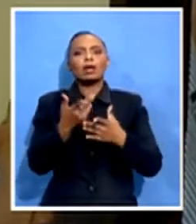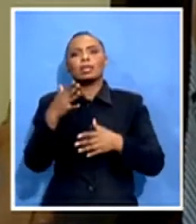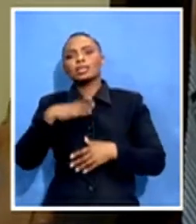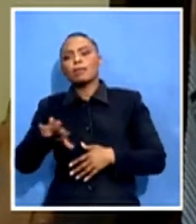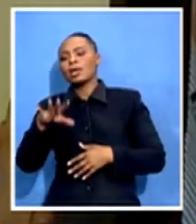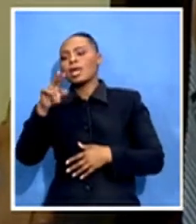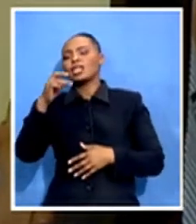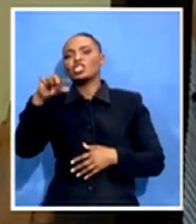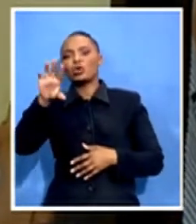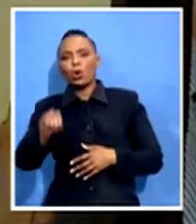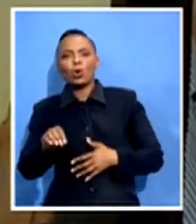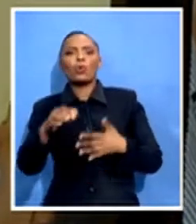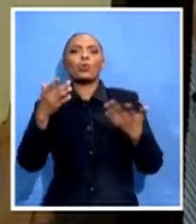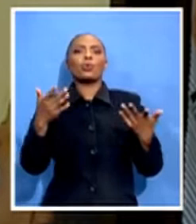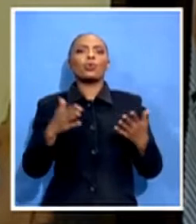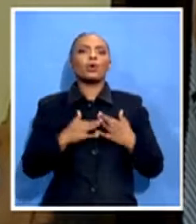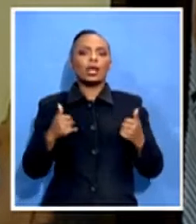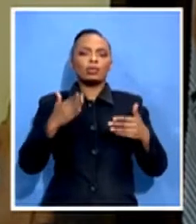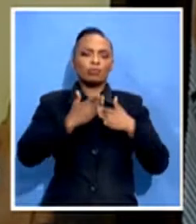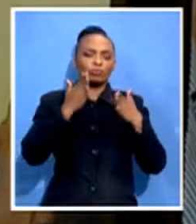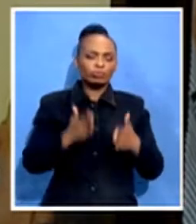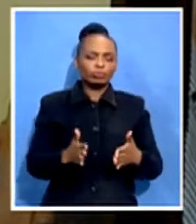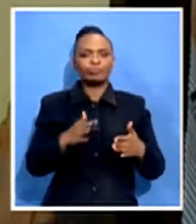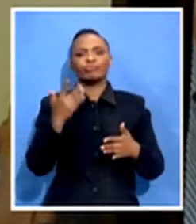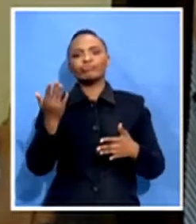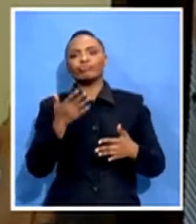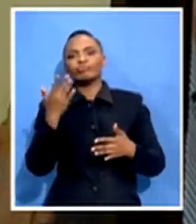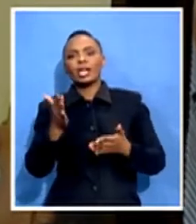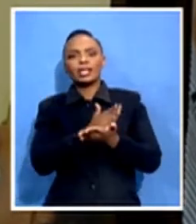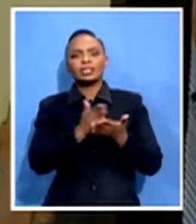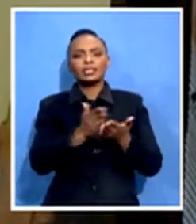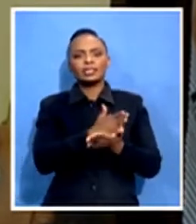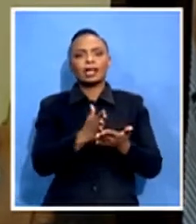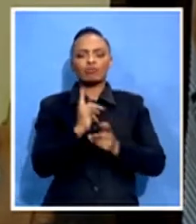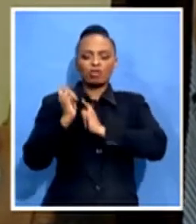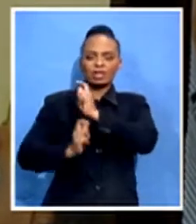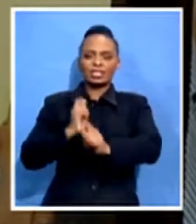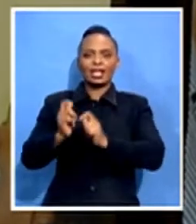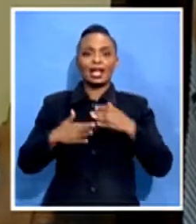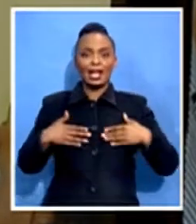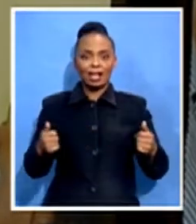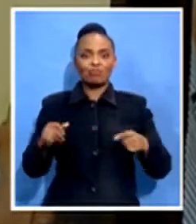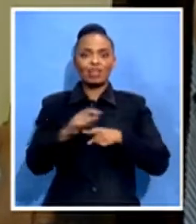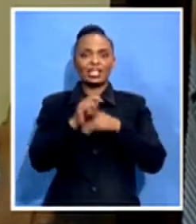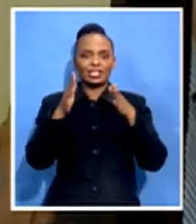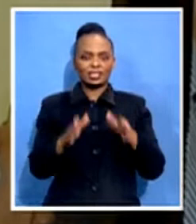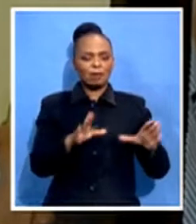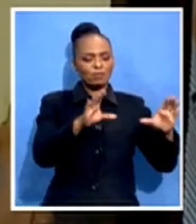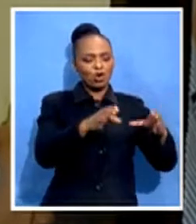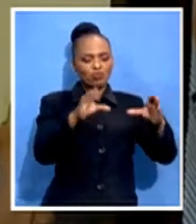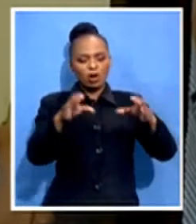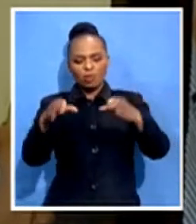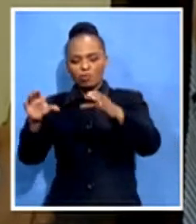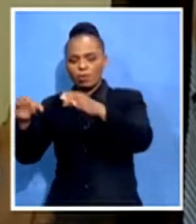in the THPs, the traditional health practitioners. We are encompassing everyone